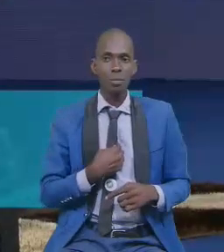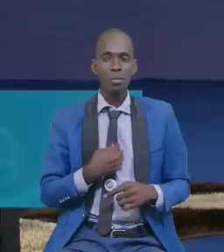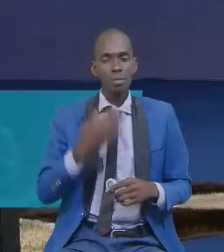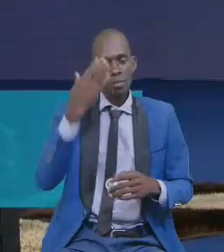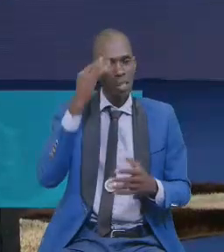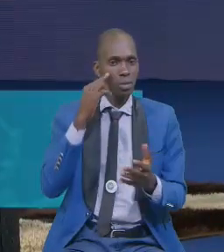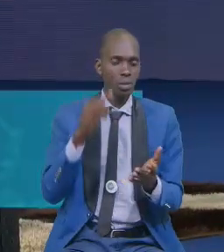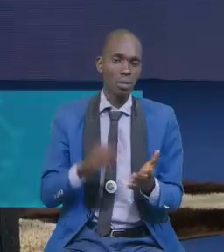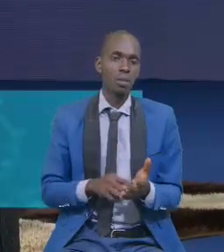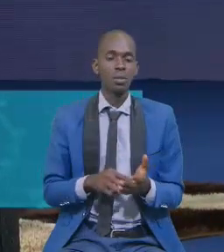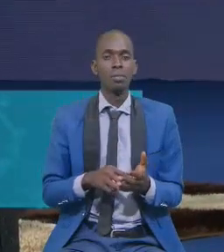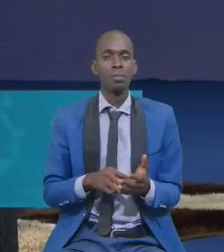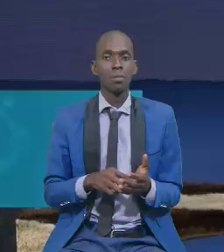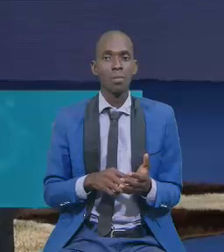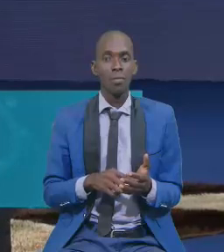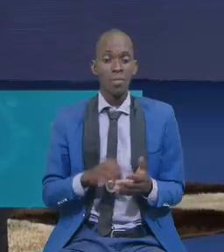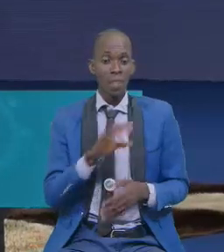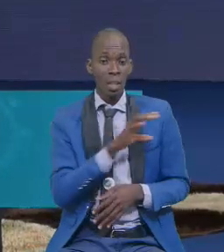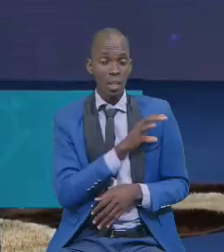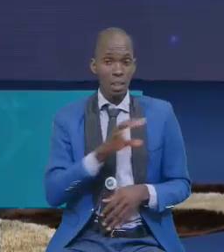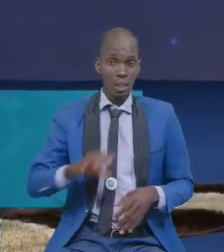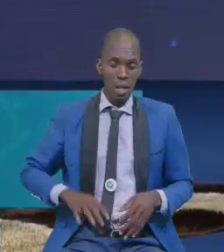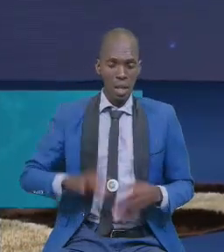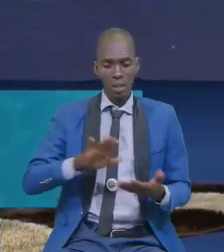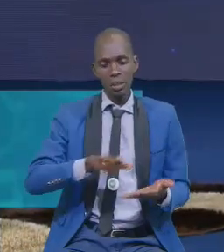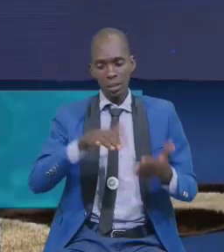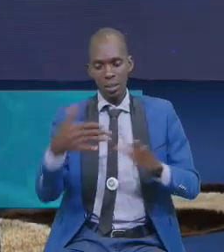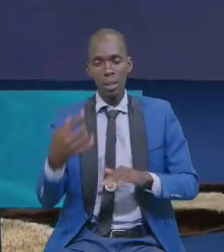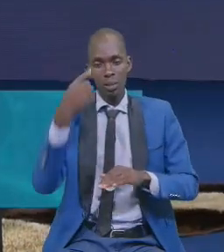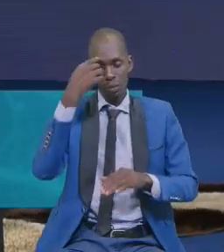Acknowledgement. Christ died for me.